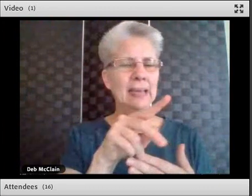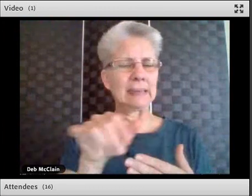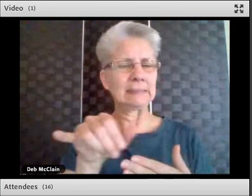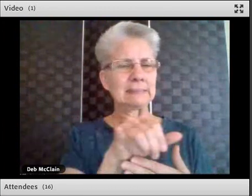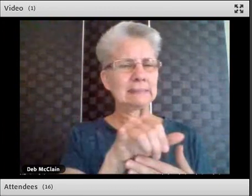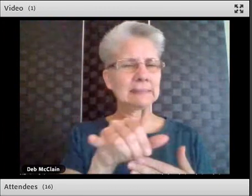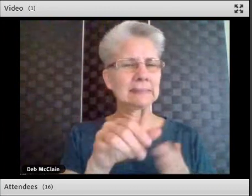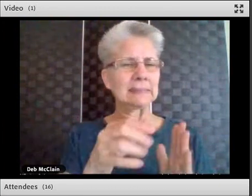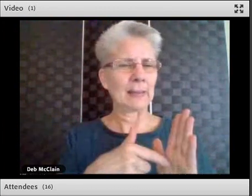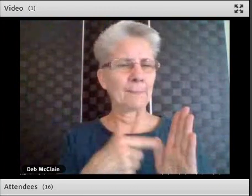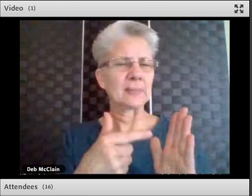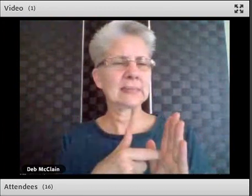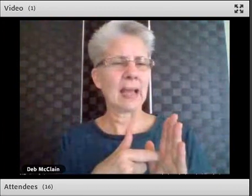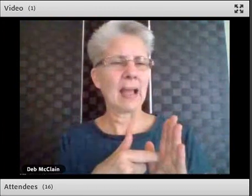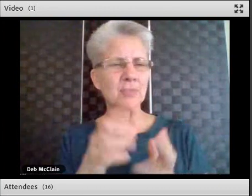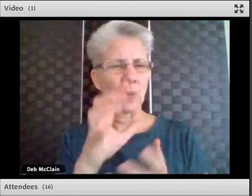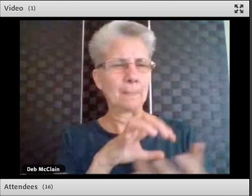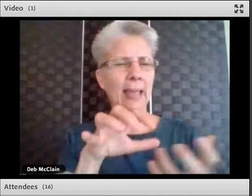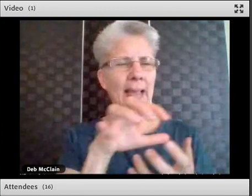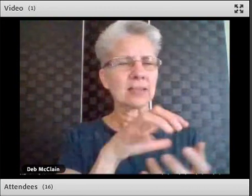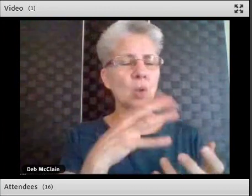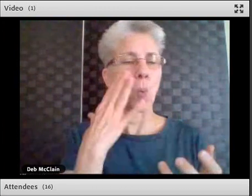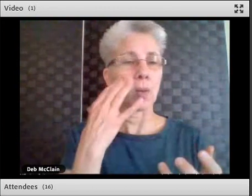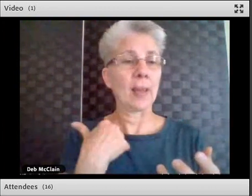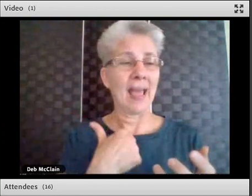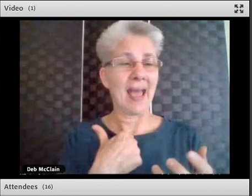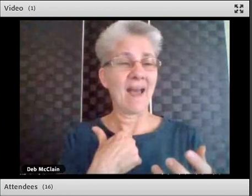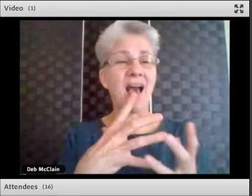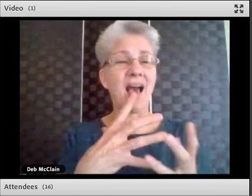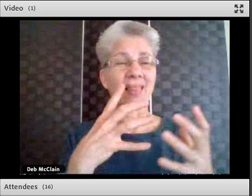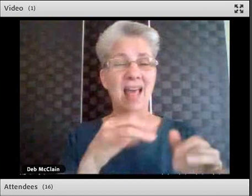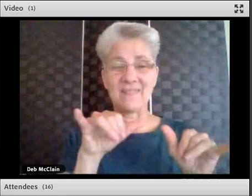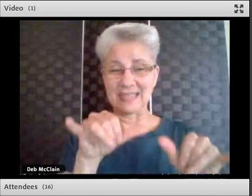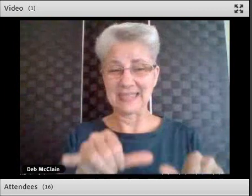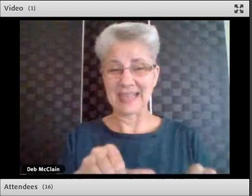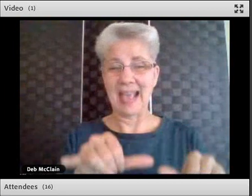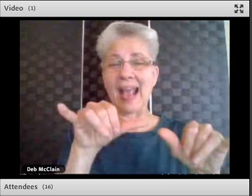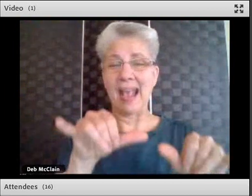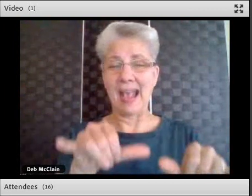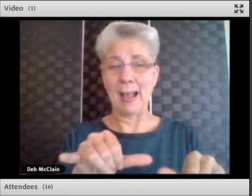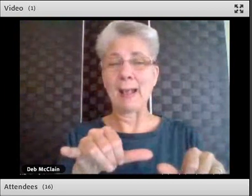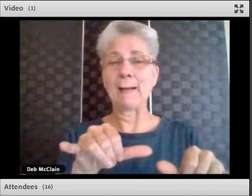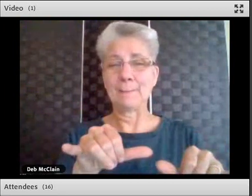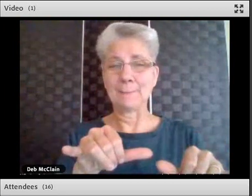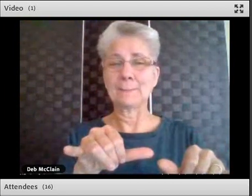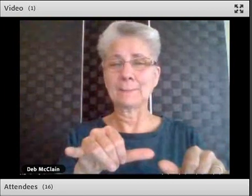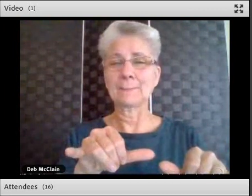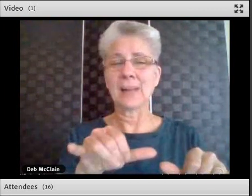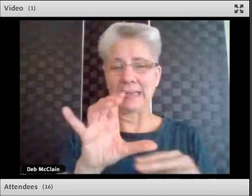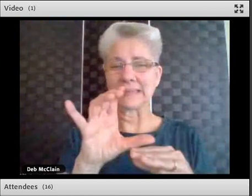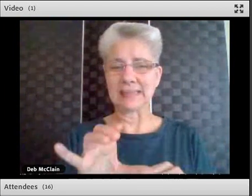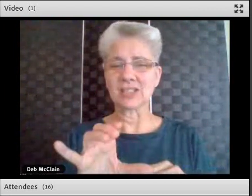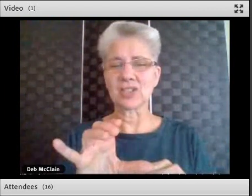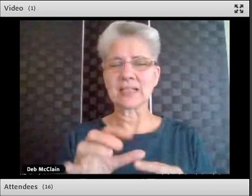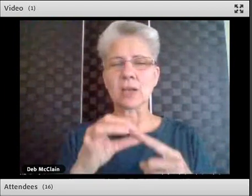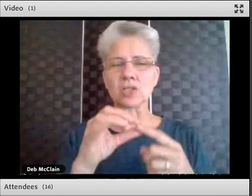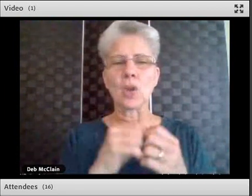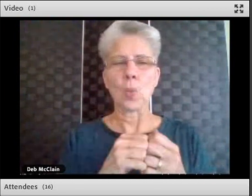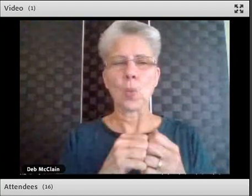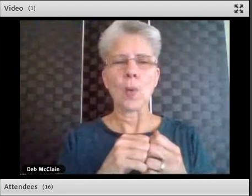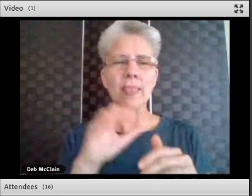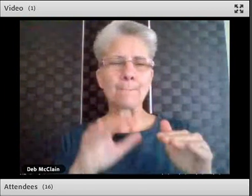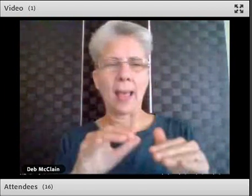are mixed up because we have a lot of the similar conditions, especially with